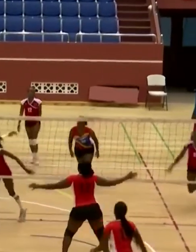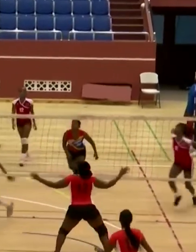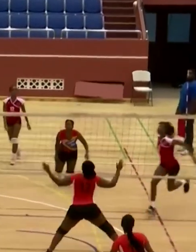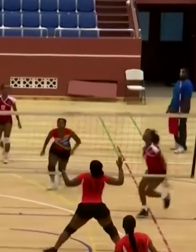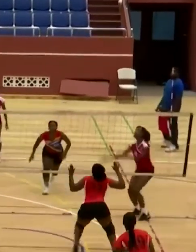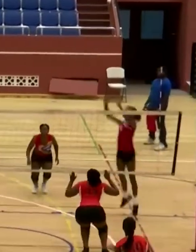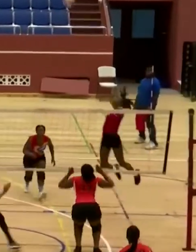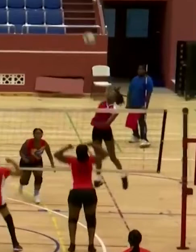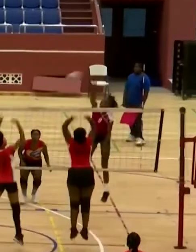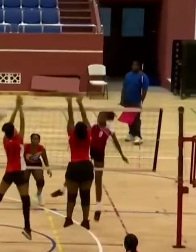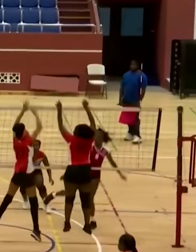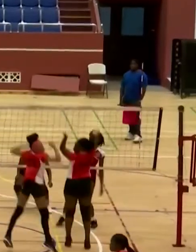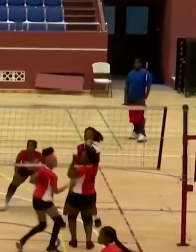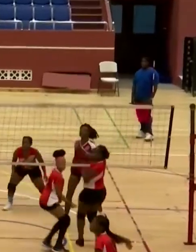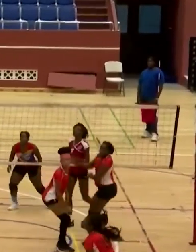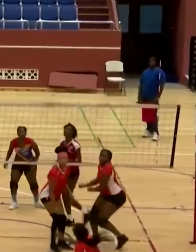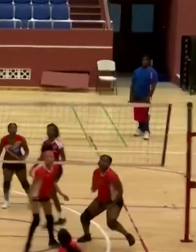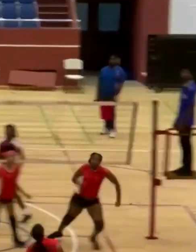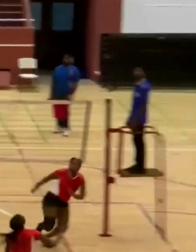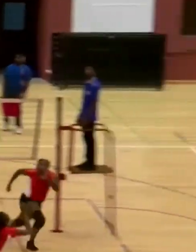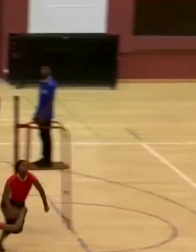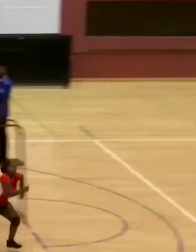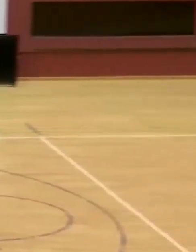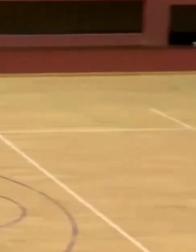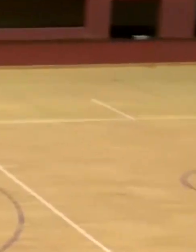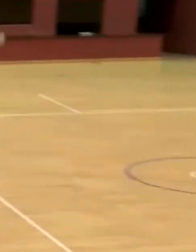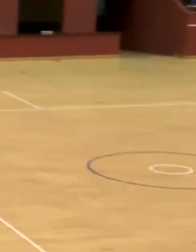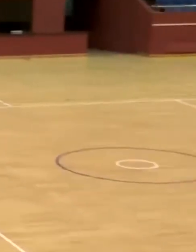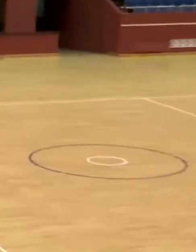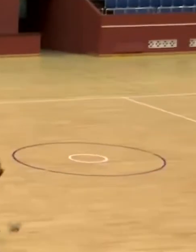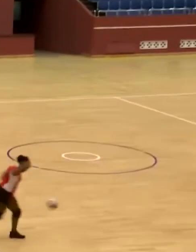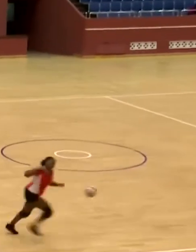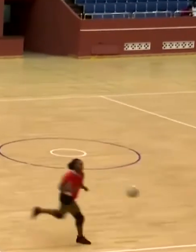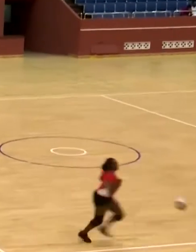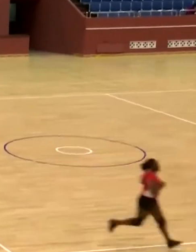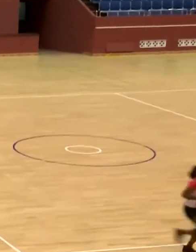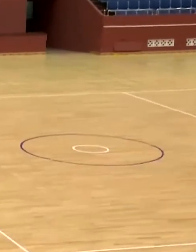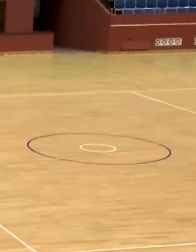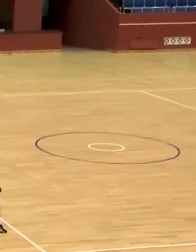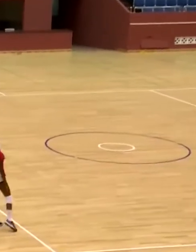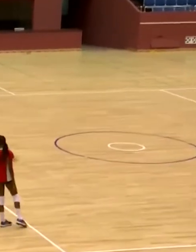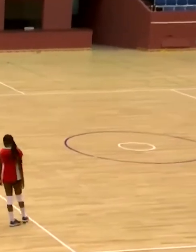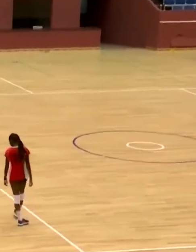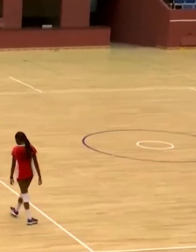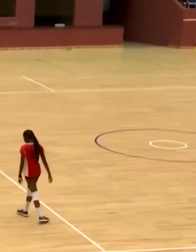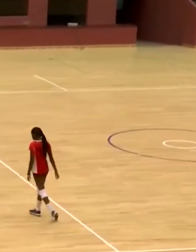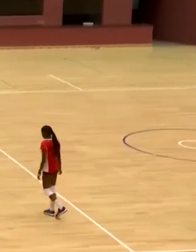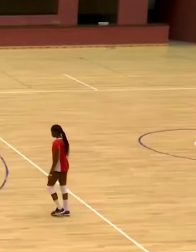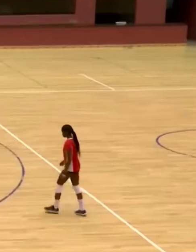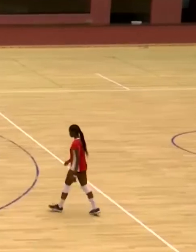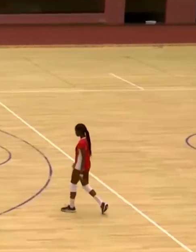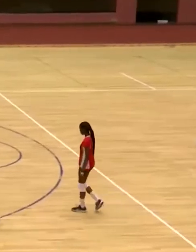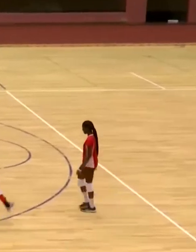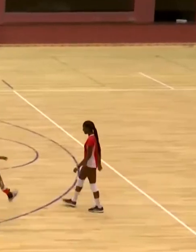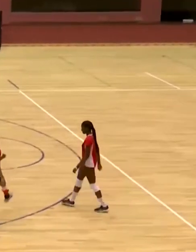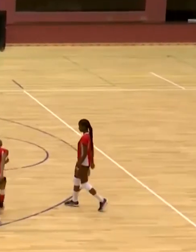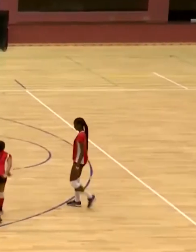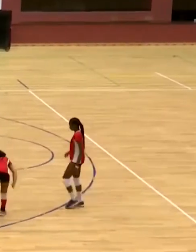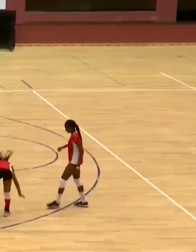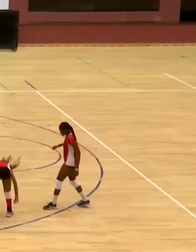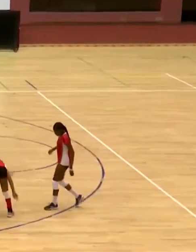rises and delivers a spike that speeds past the blockers and was also too good to be dug in the backcourt, as Toners take the third